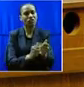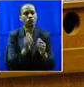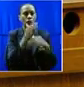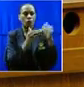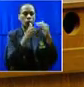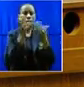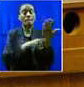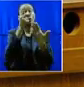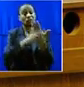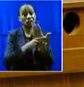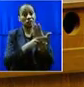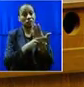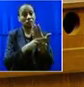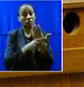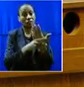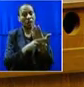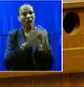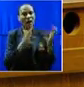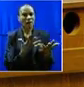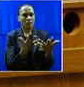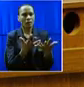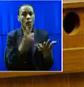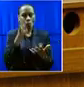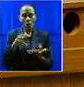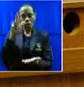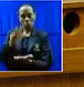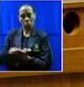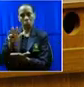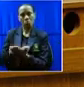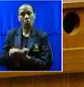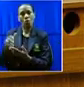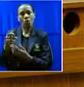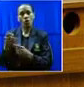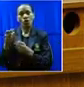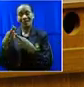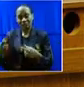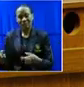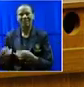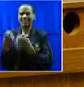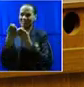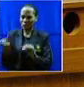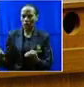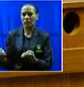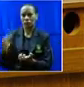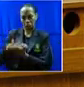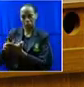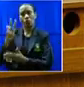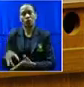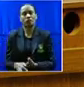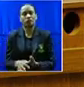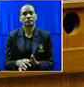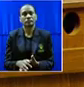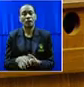infrastructure projects through the approval of credit-enhancing instruments, the provision of